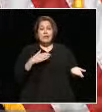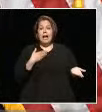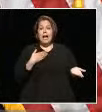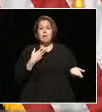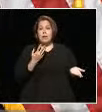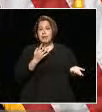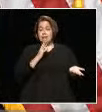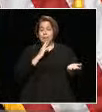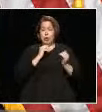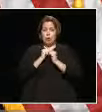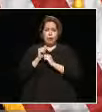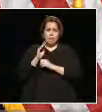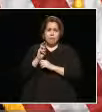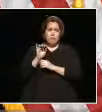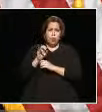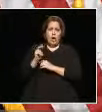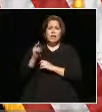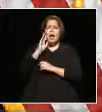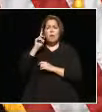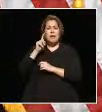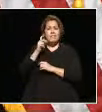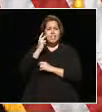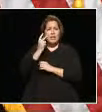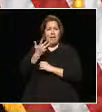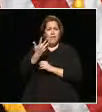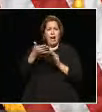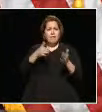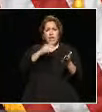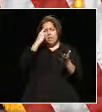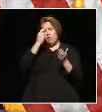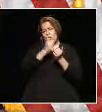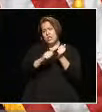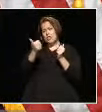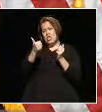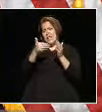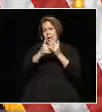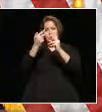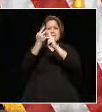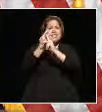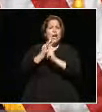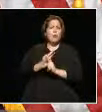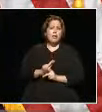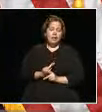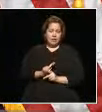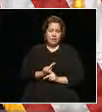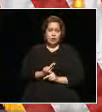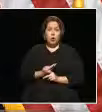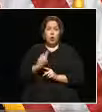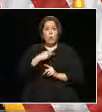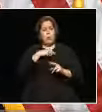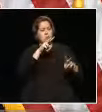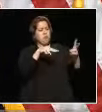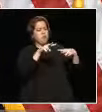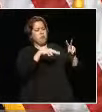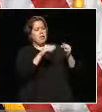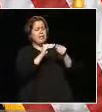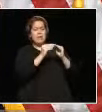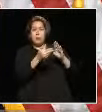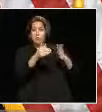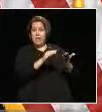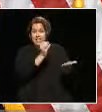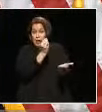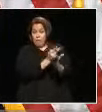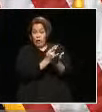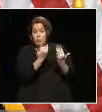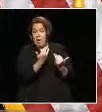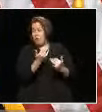with Brian. I'd have to see how that 5 deaths per 10,000 that you said is calculated. When we look at the number of deaths that are confirmed